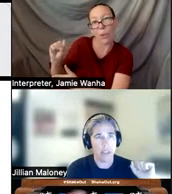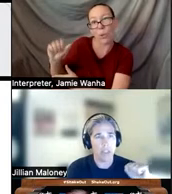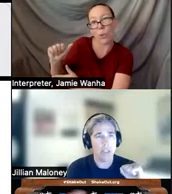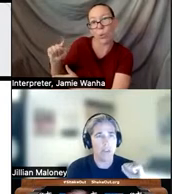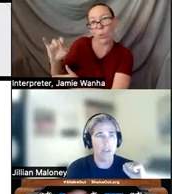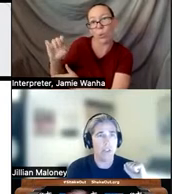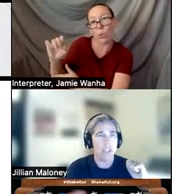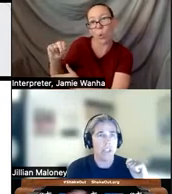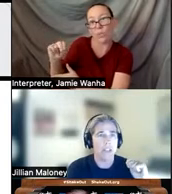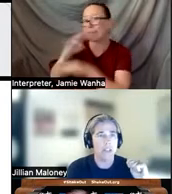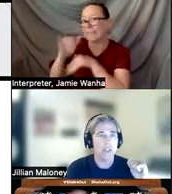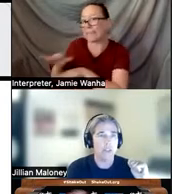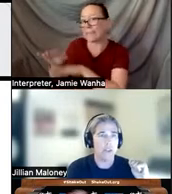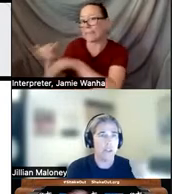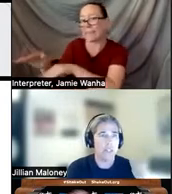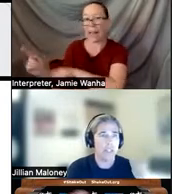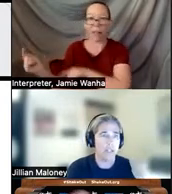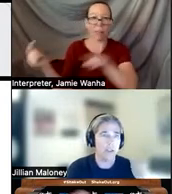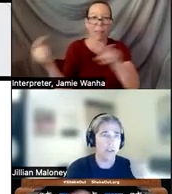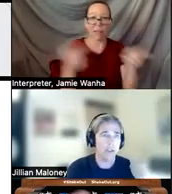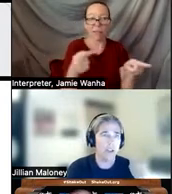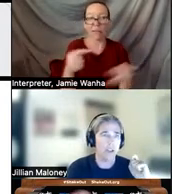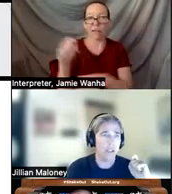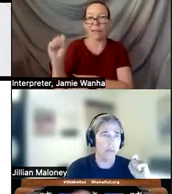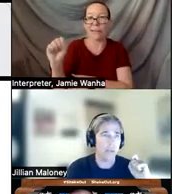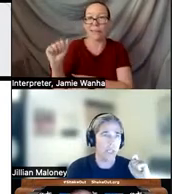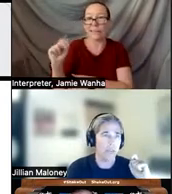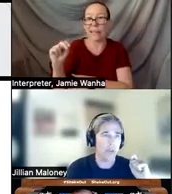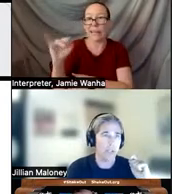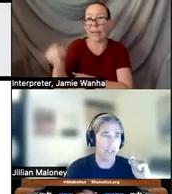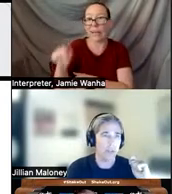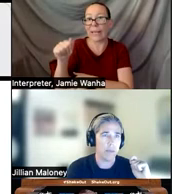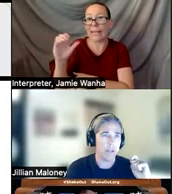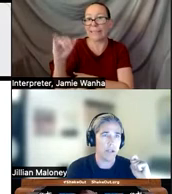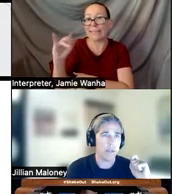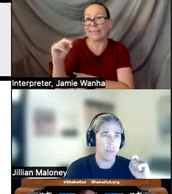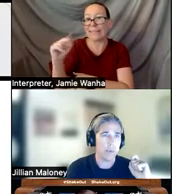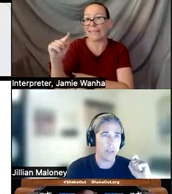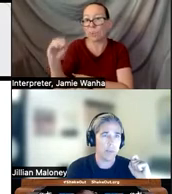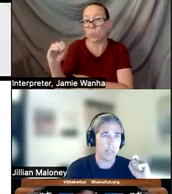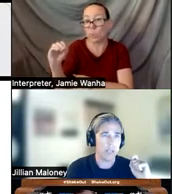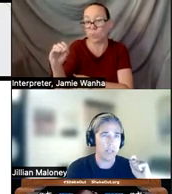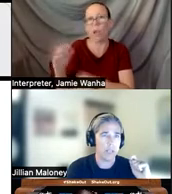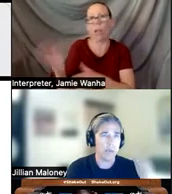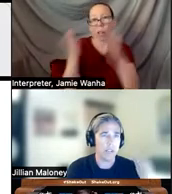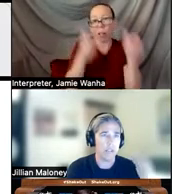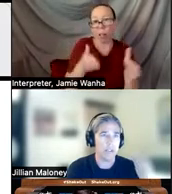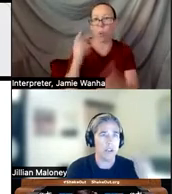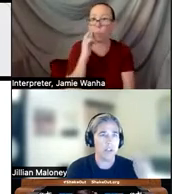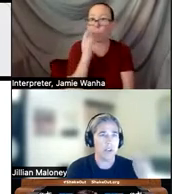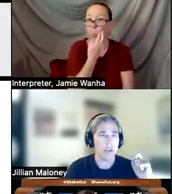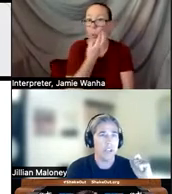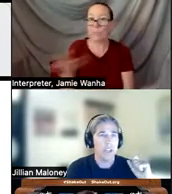the San Jacinto Fault, the Elsinore Fault, and then along the coast, the Rose Canyon Fault, which is the little bit bolder pink line, as well as